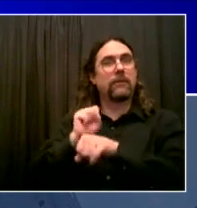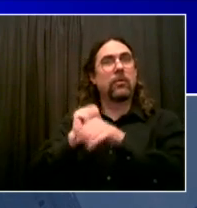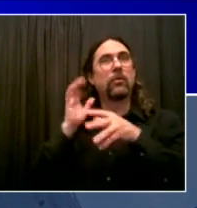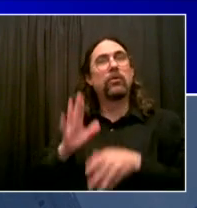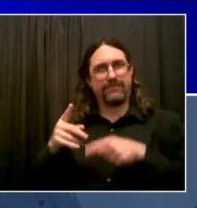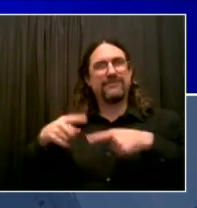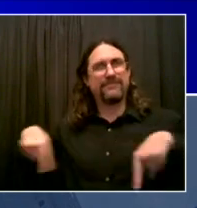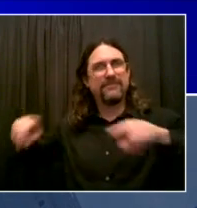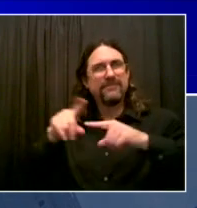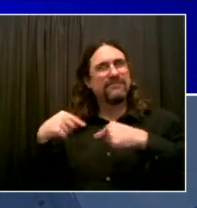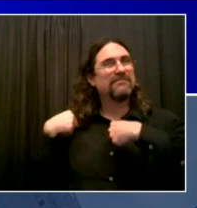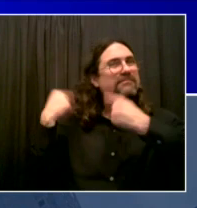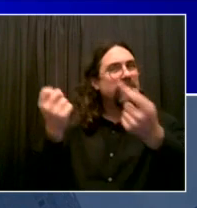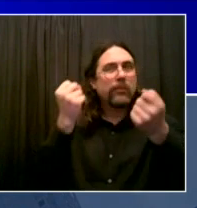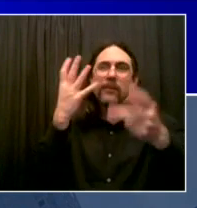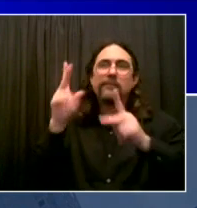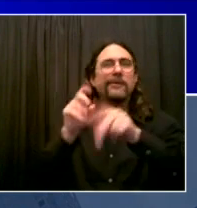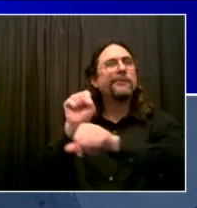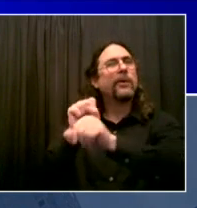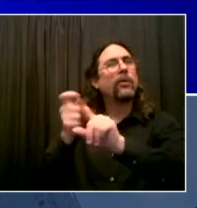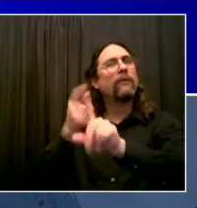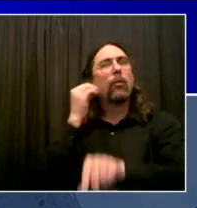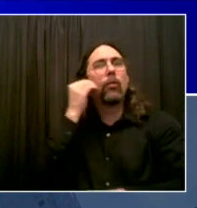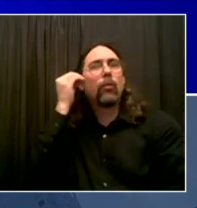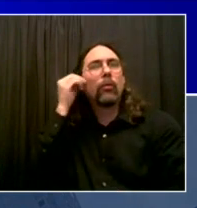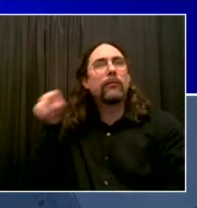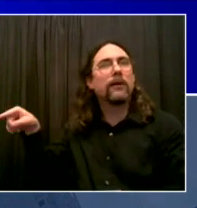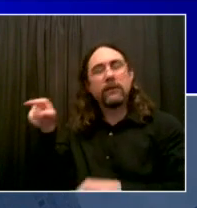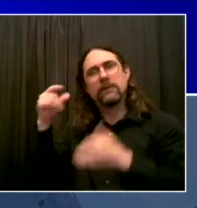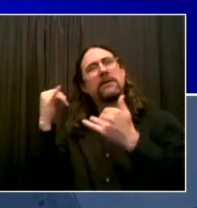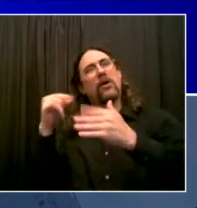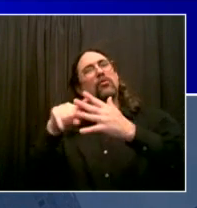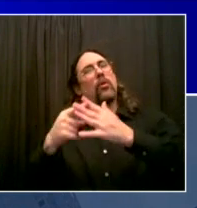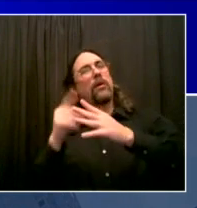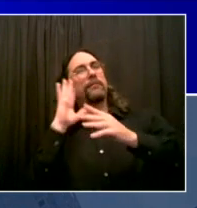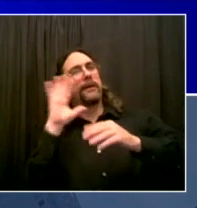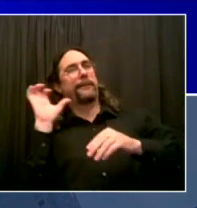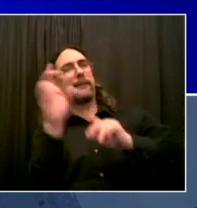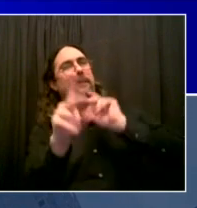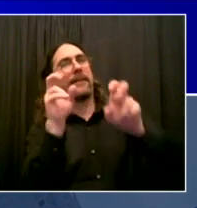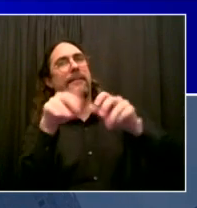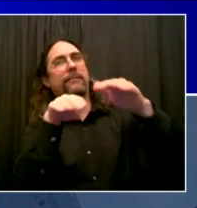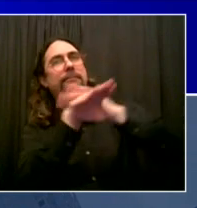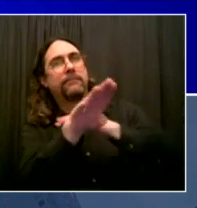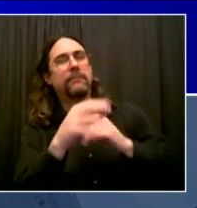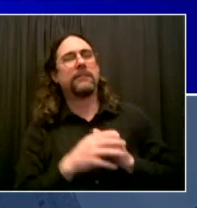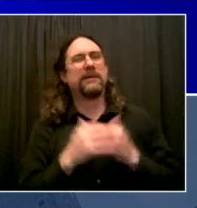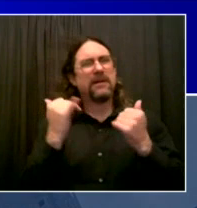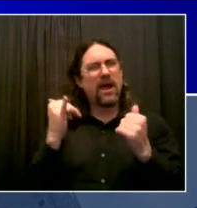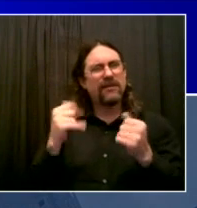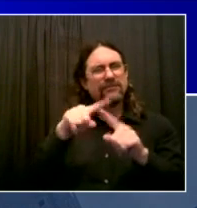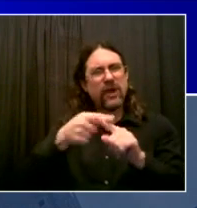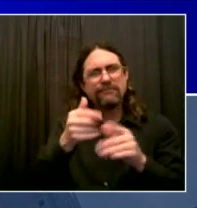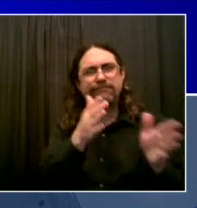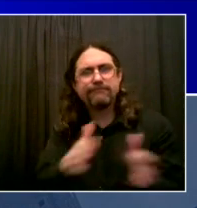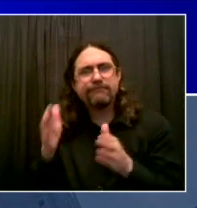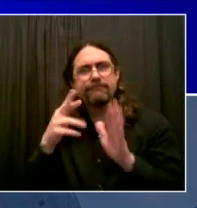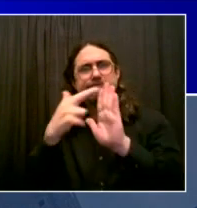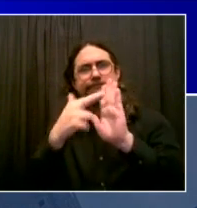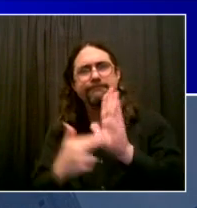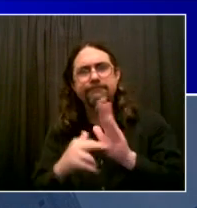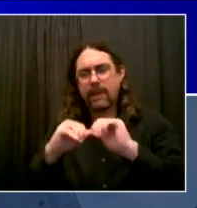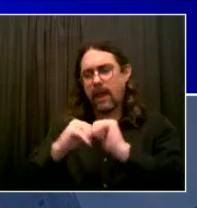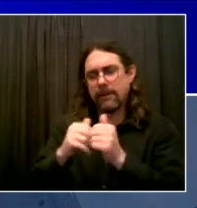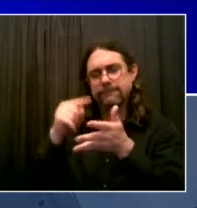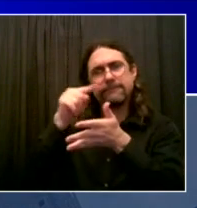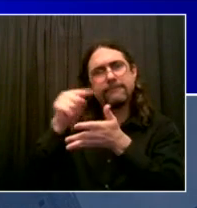what. Now it's time for the folks who work in the offices to come back, about 80,000 city workers coming back to the